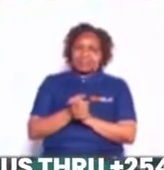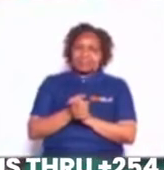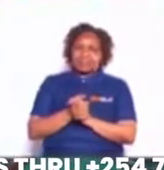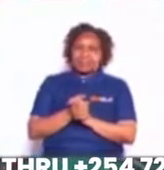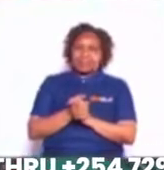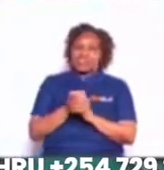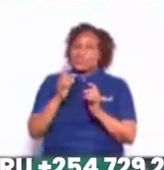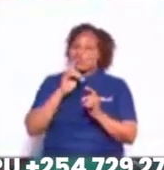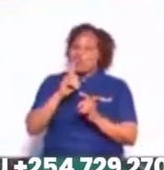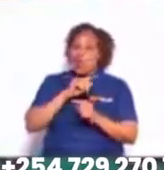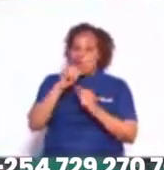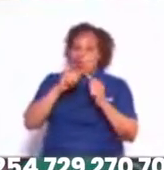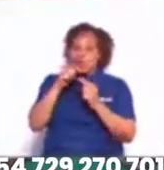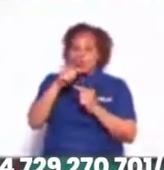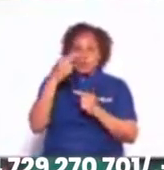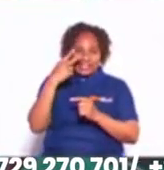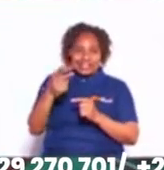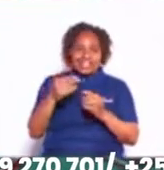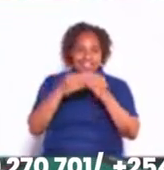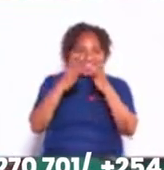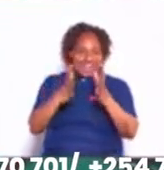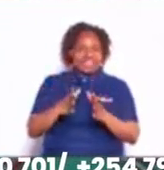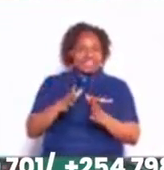So when you see leaders, just pray for them.